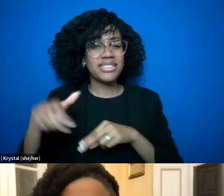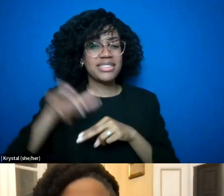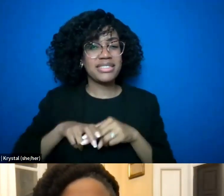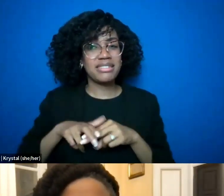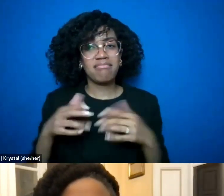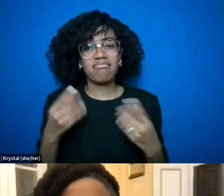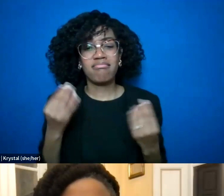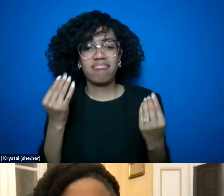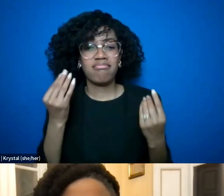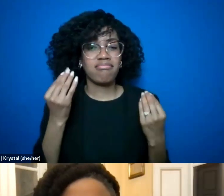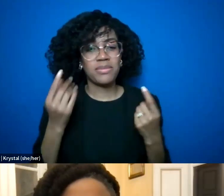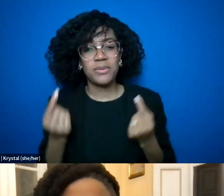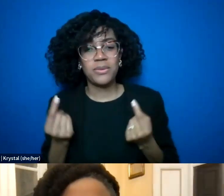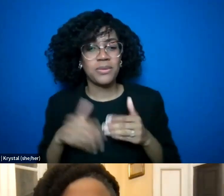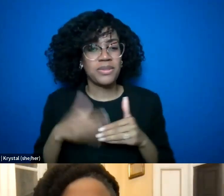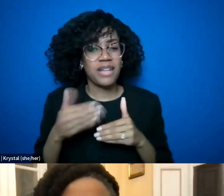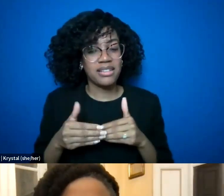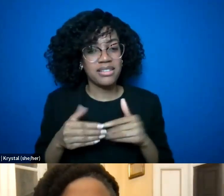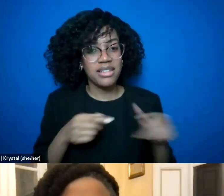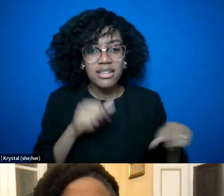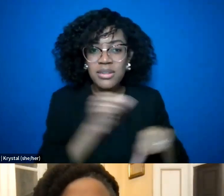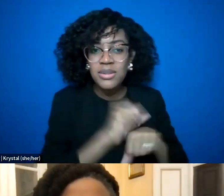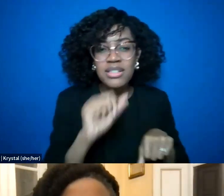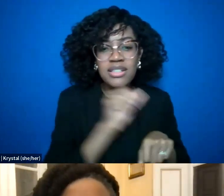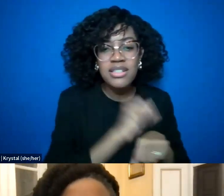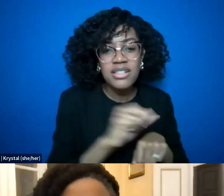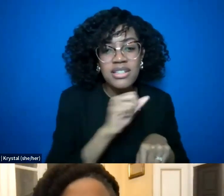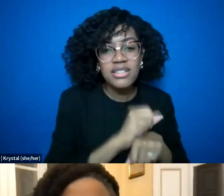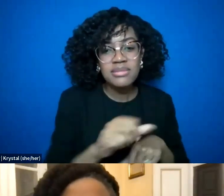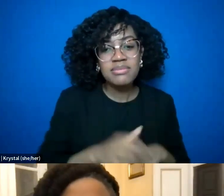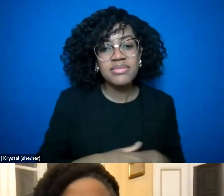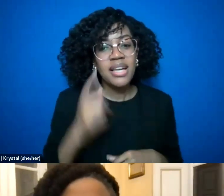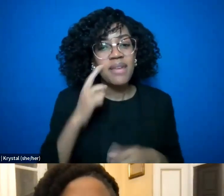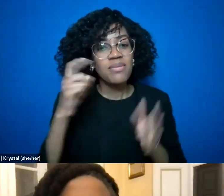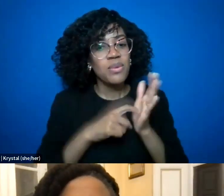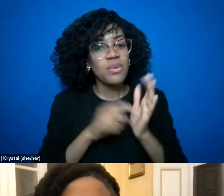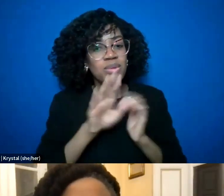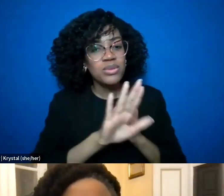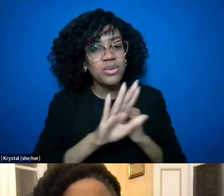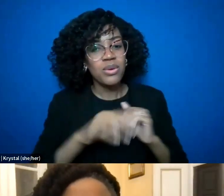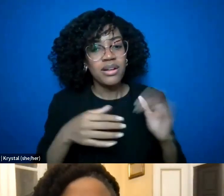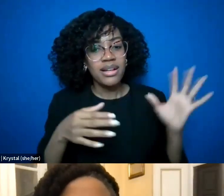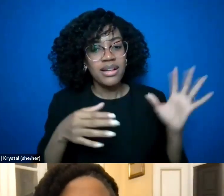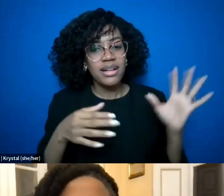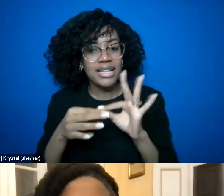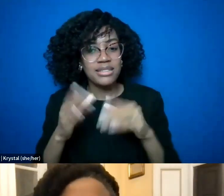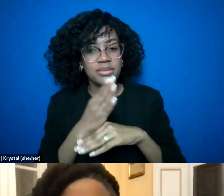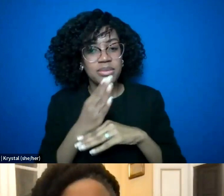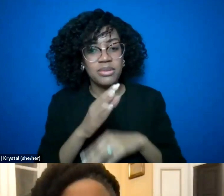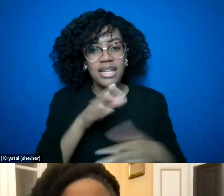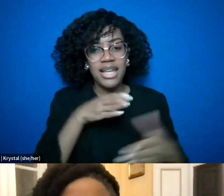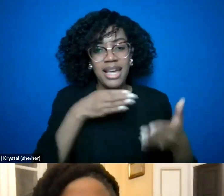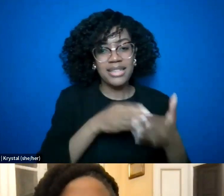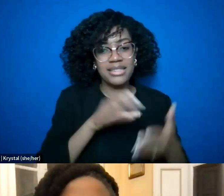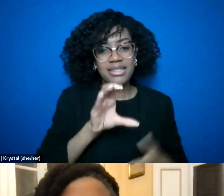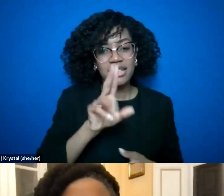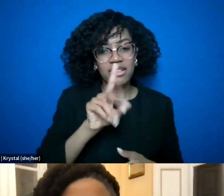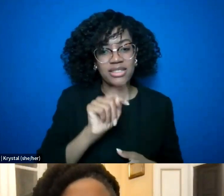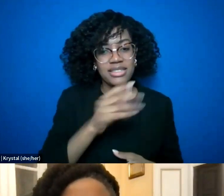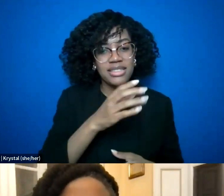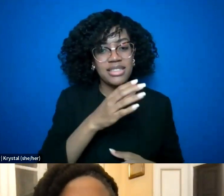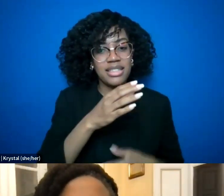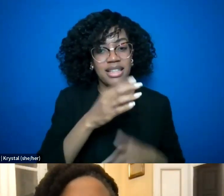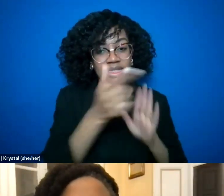between the anti-CRT legislation and attacks on democracy. And so can you just tell us a little bit more about that